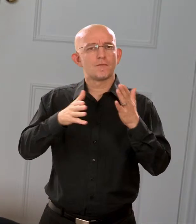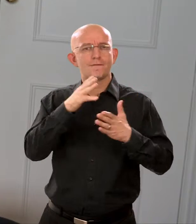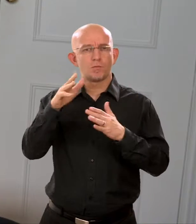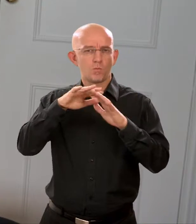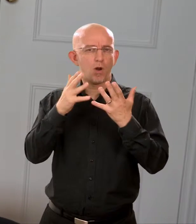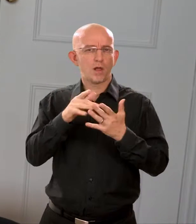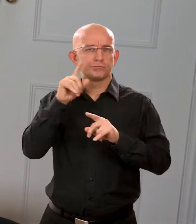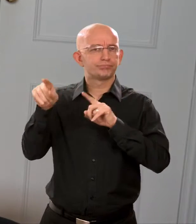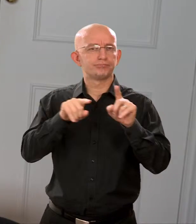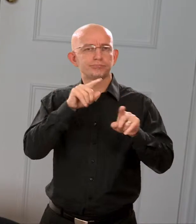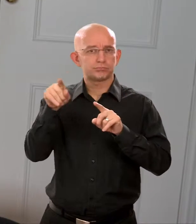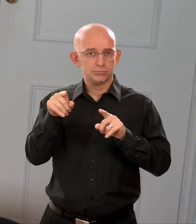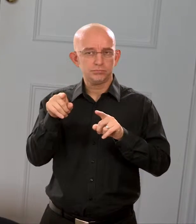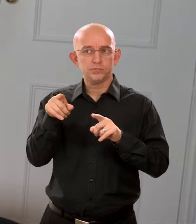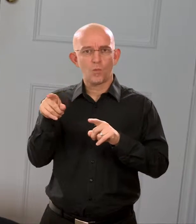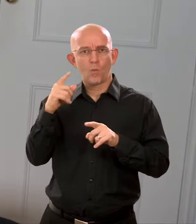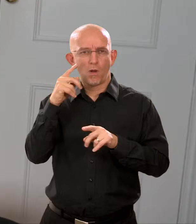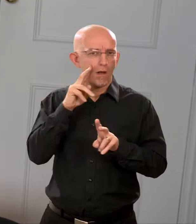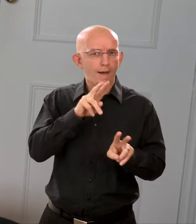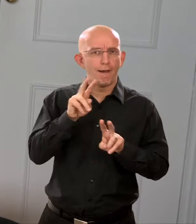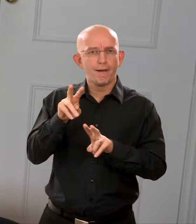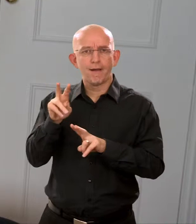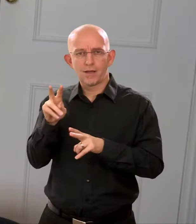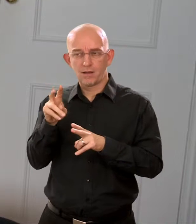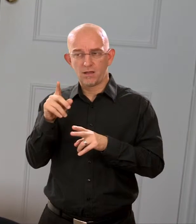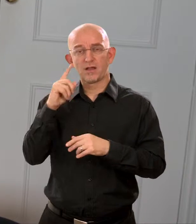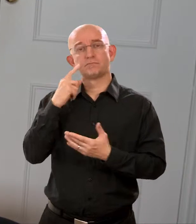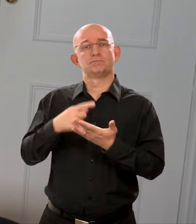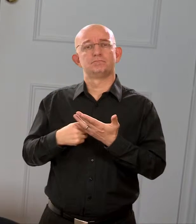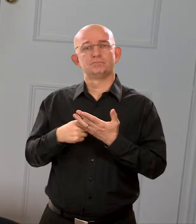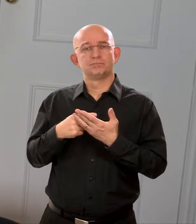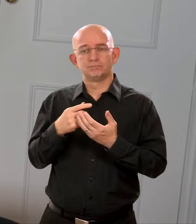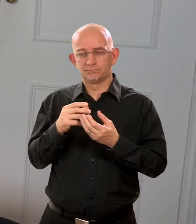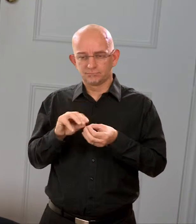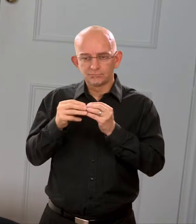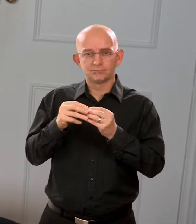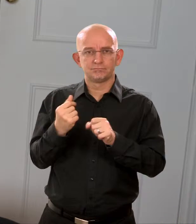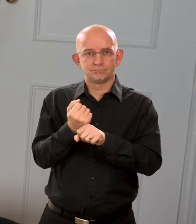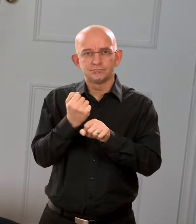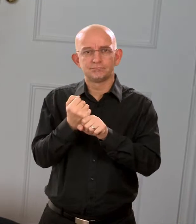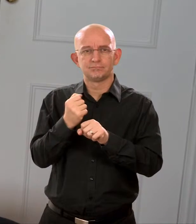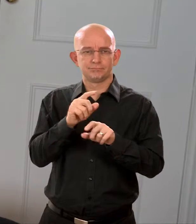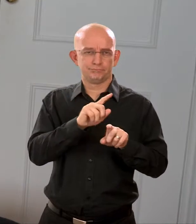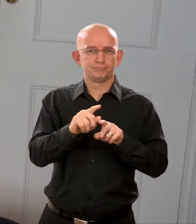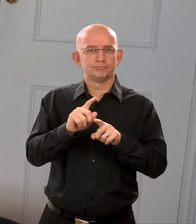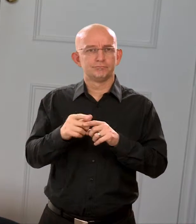and big traveller. She has travelled all around the world, and that inspired